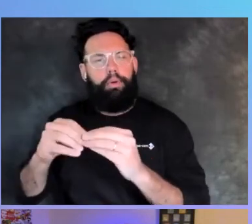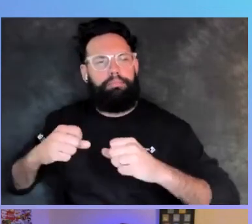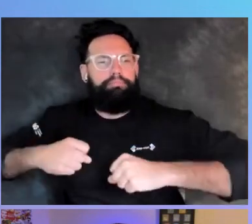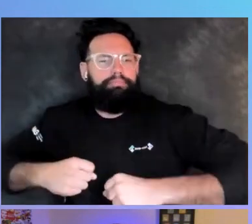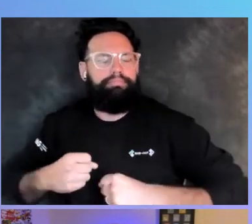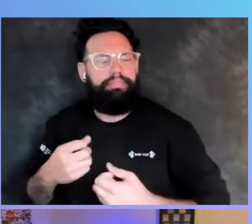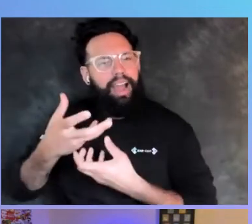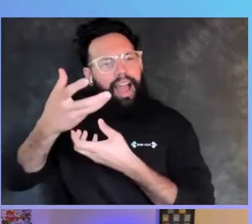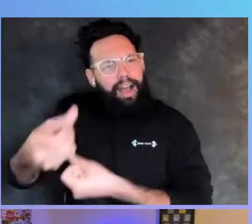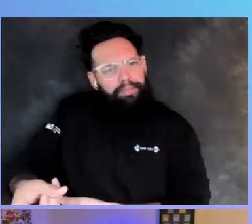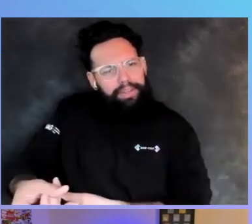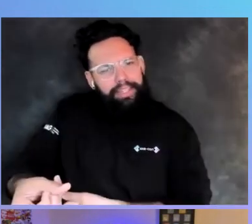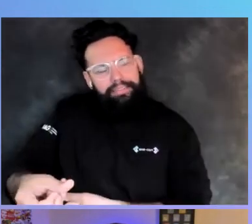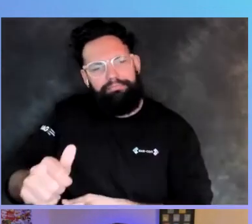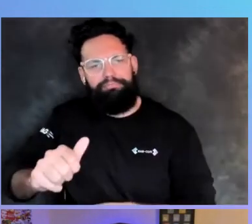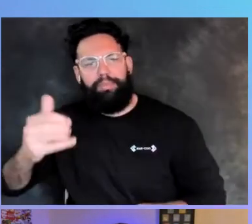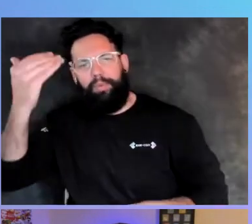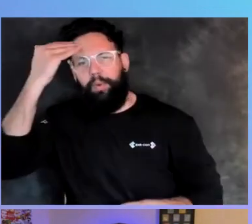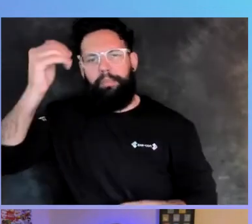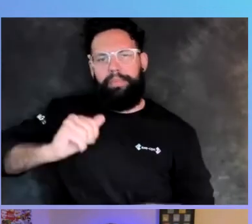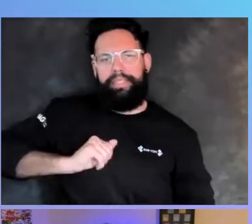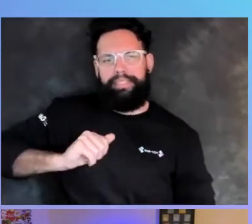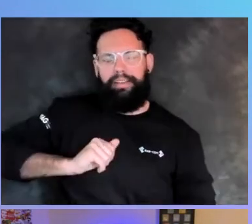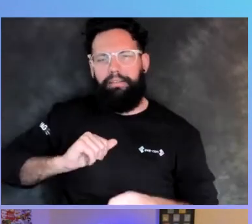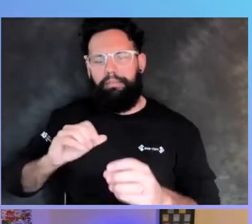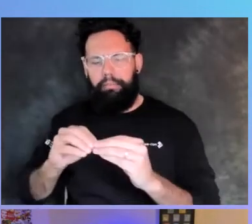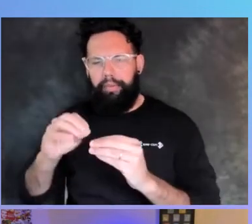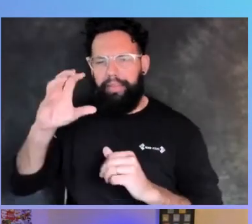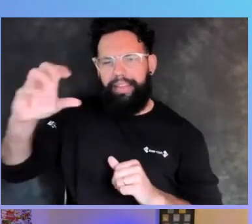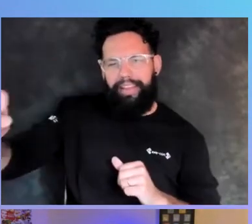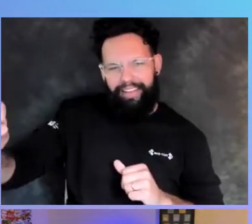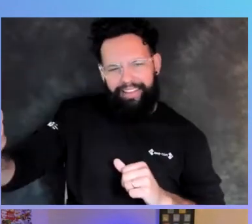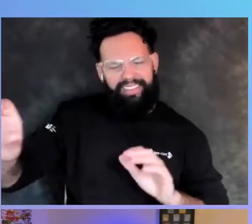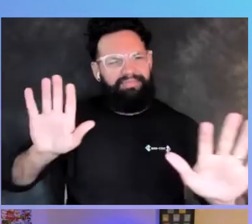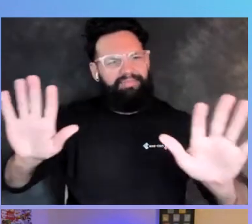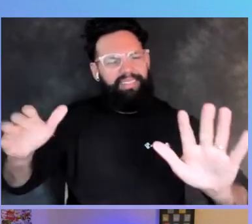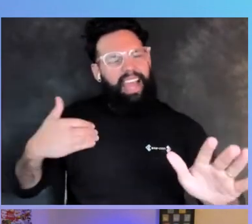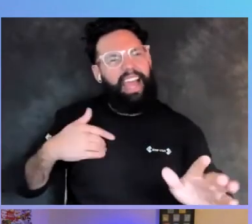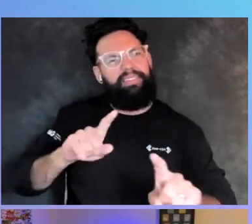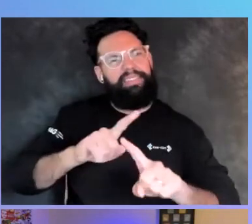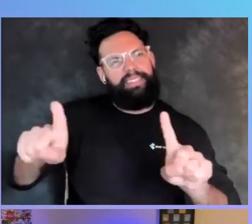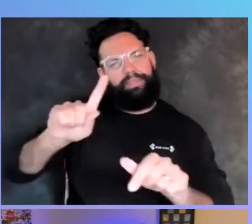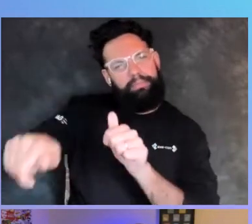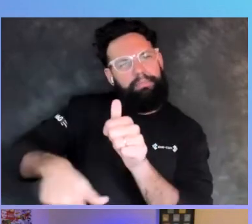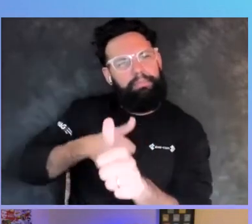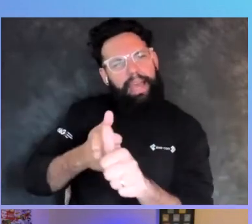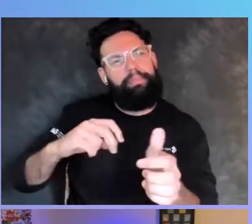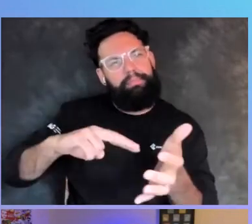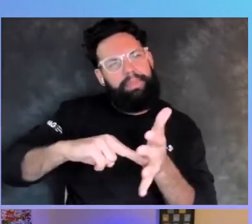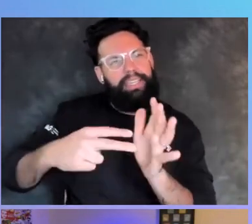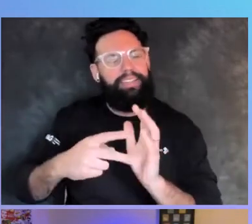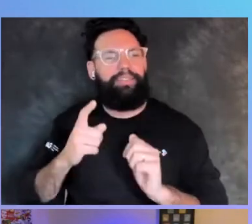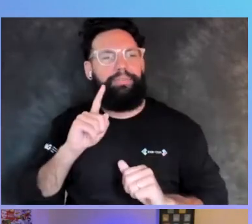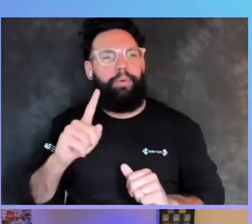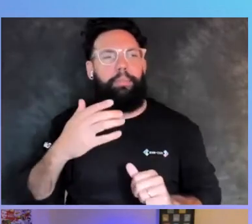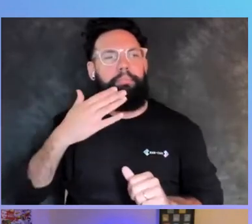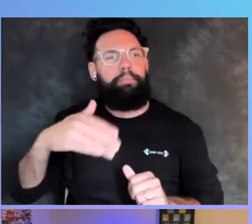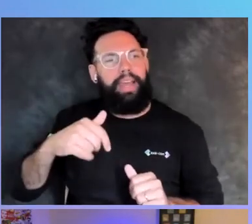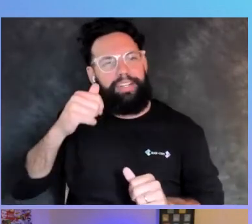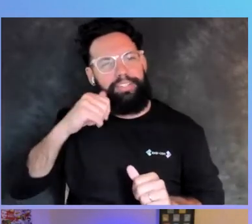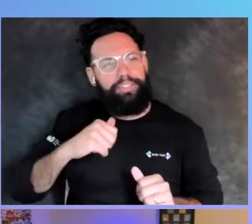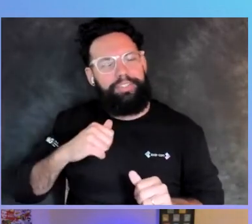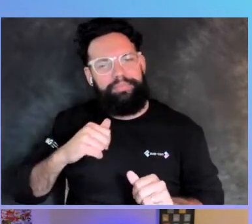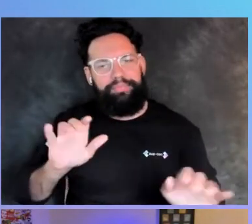remaining desirable and captivating. And for anyone else who listens to Charlie, that's spot on. However, this